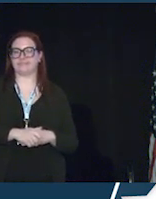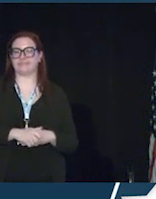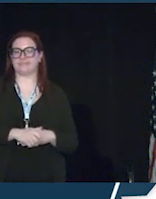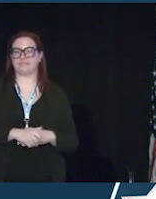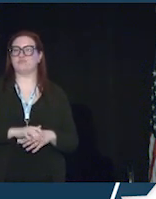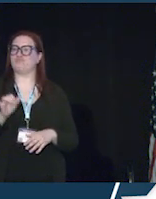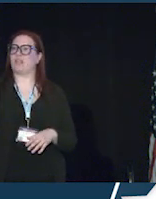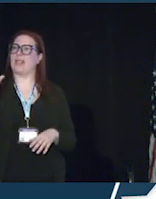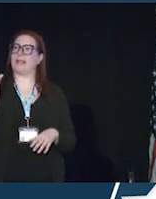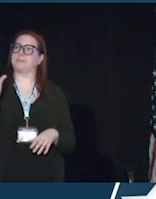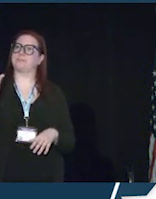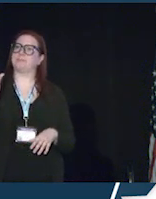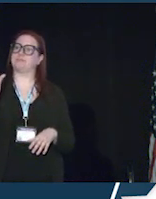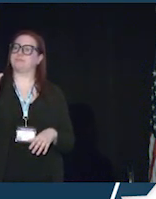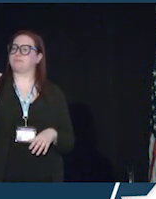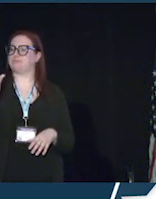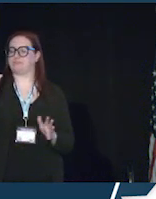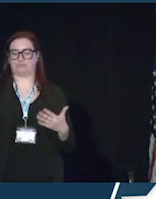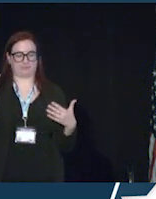like,